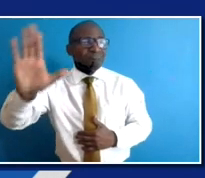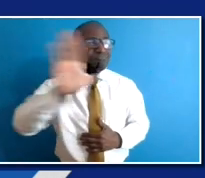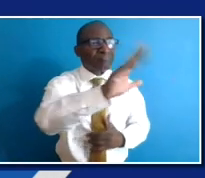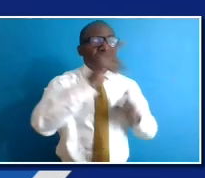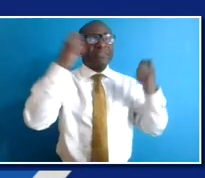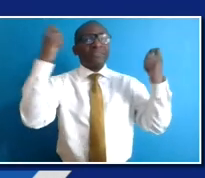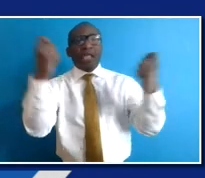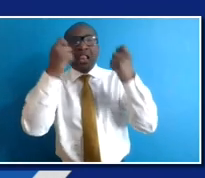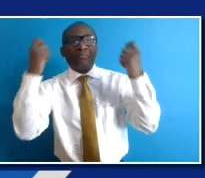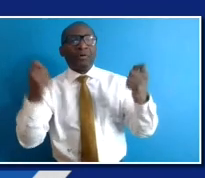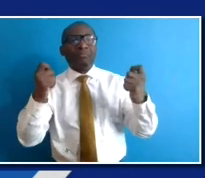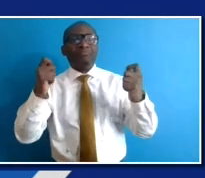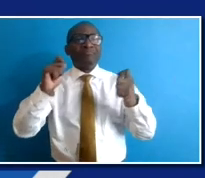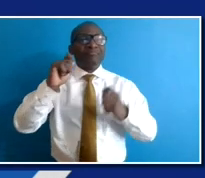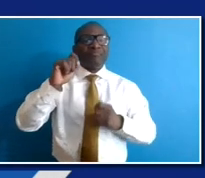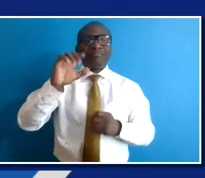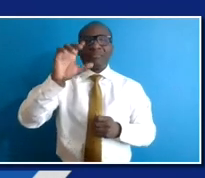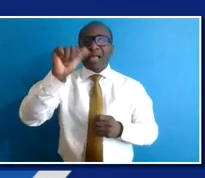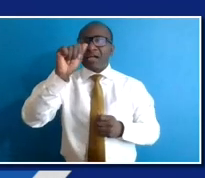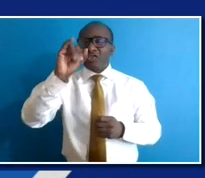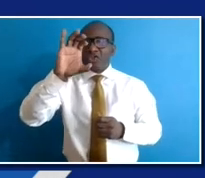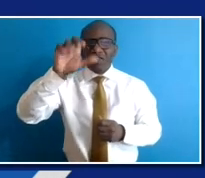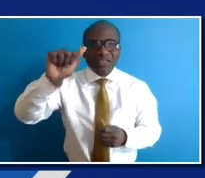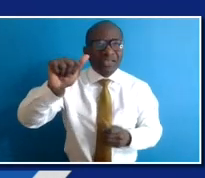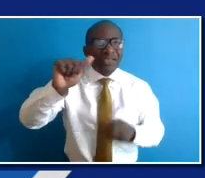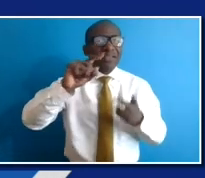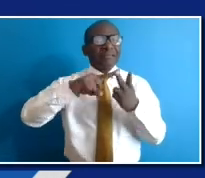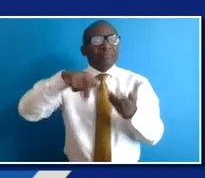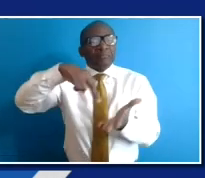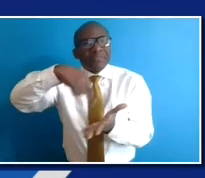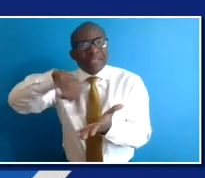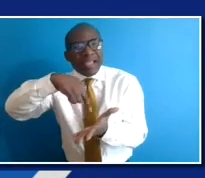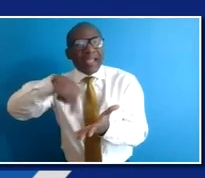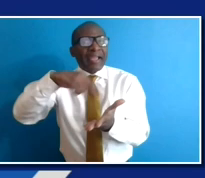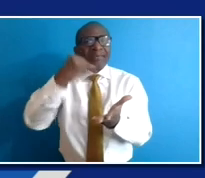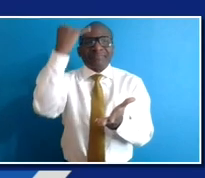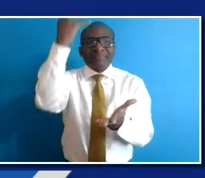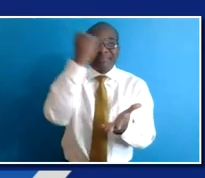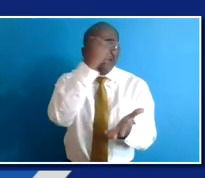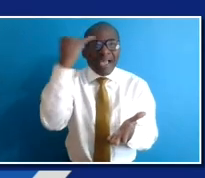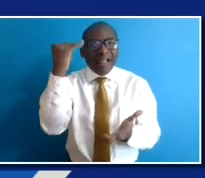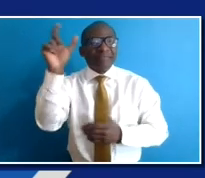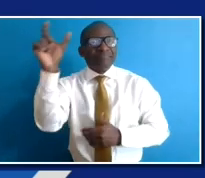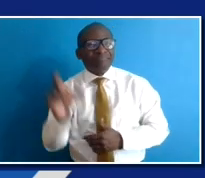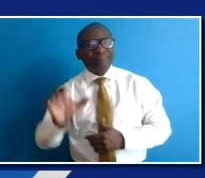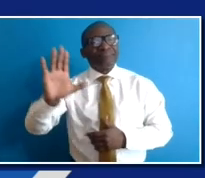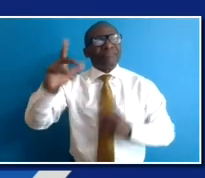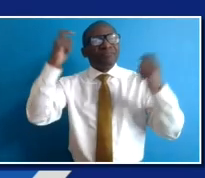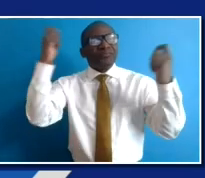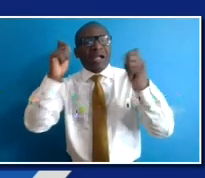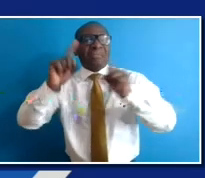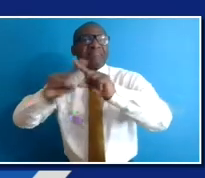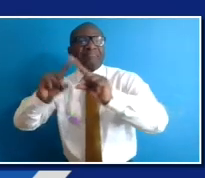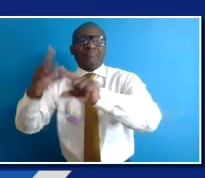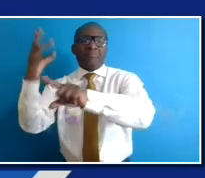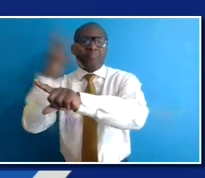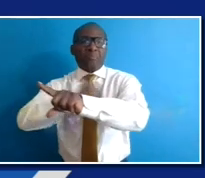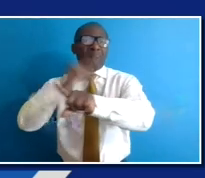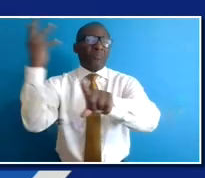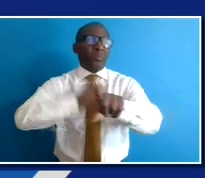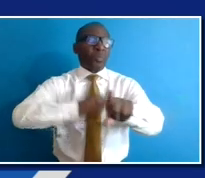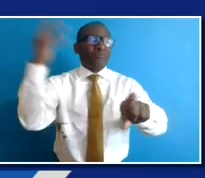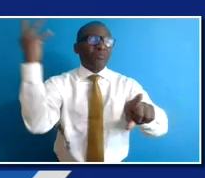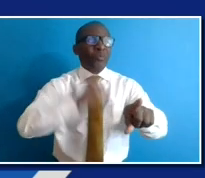music, there's dance, there's food, there's vendors. It's a wonderful day, but that series that would have begun in May would go on until the end of